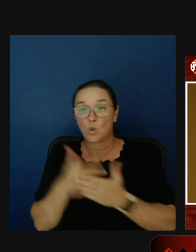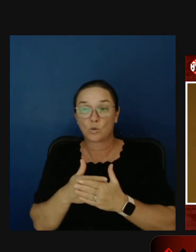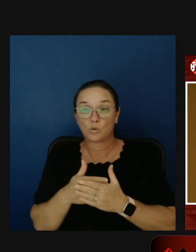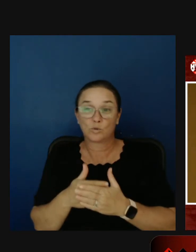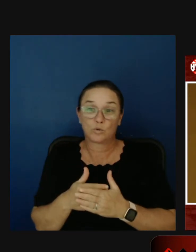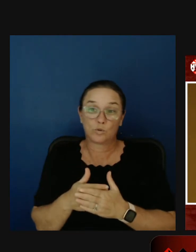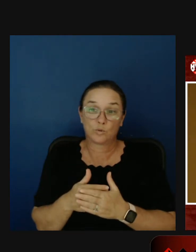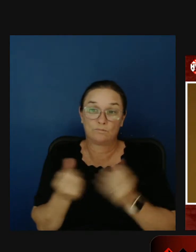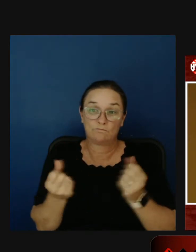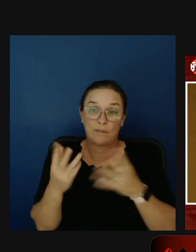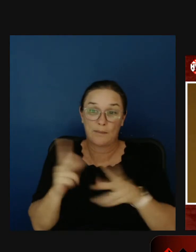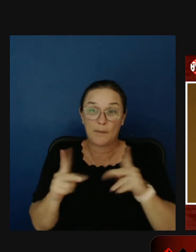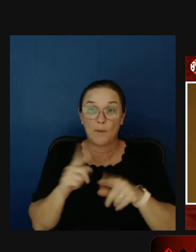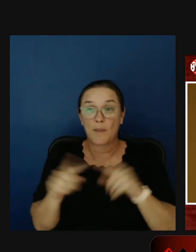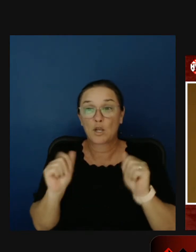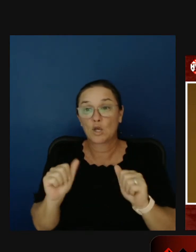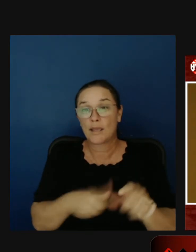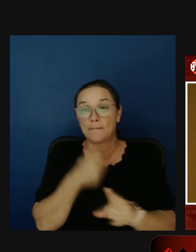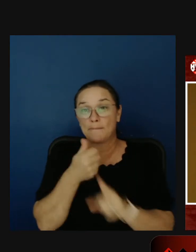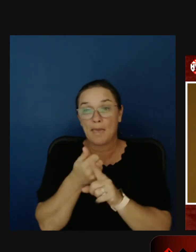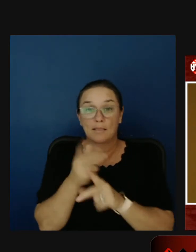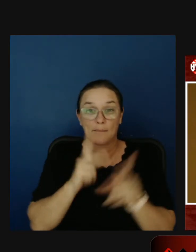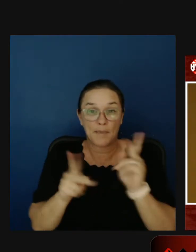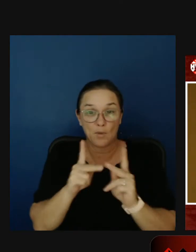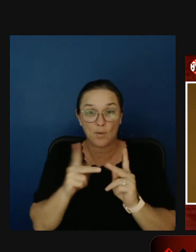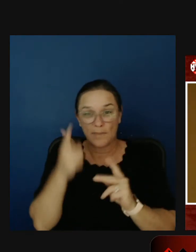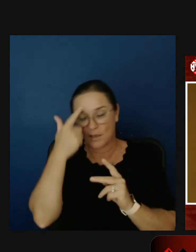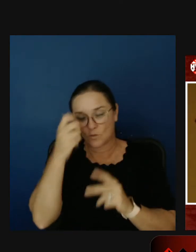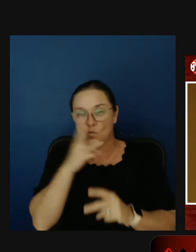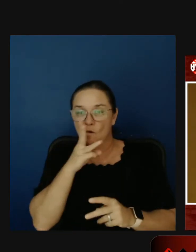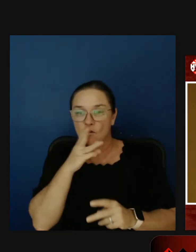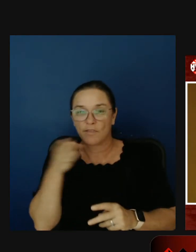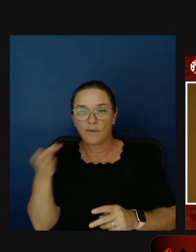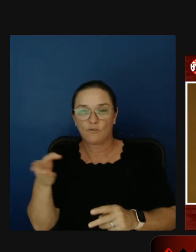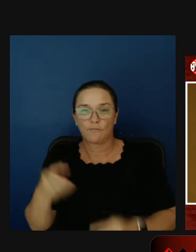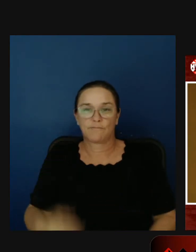it could impact the people in the city because the water's there.